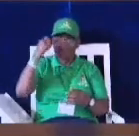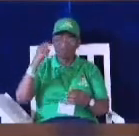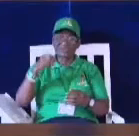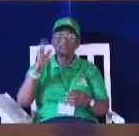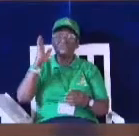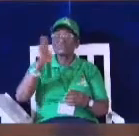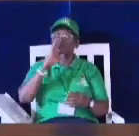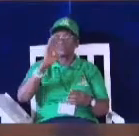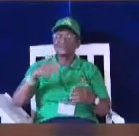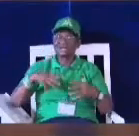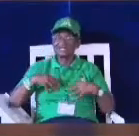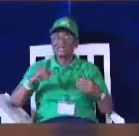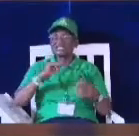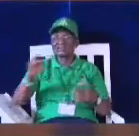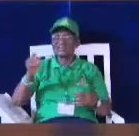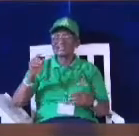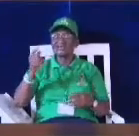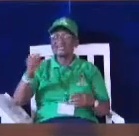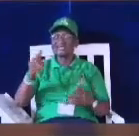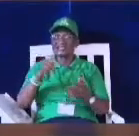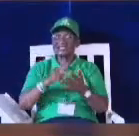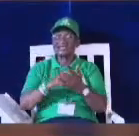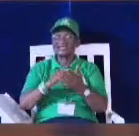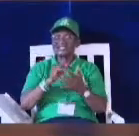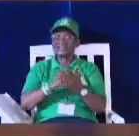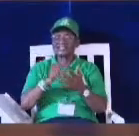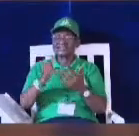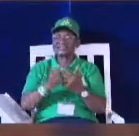will be healing the sick.